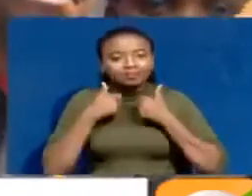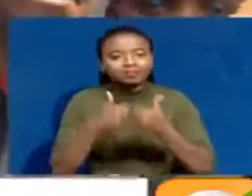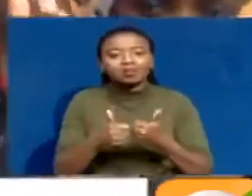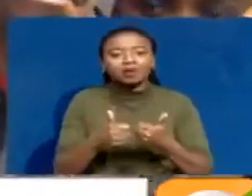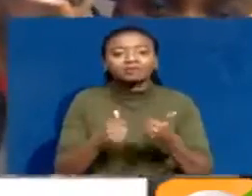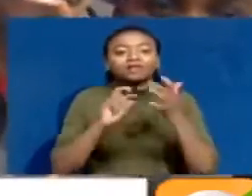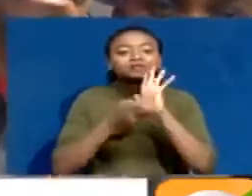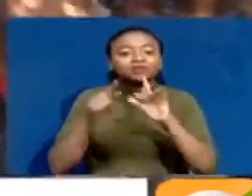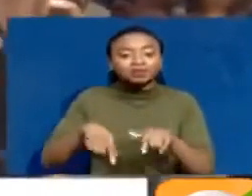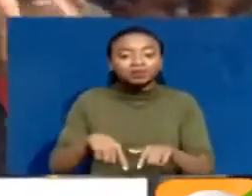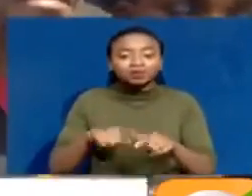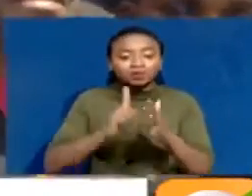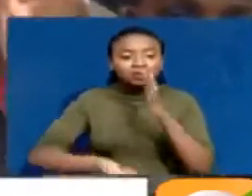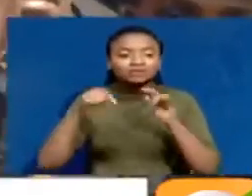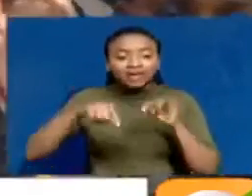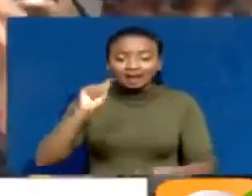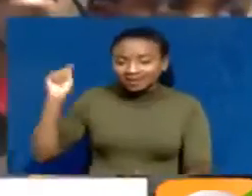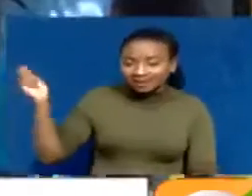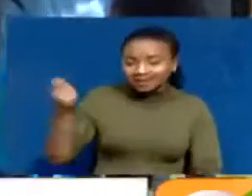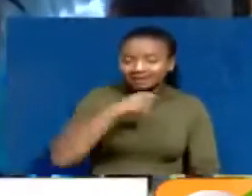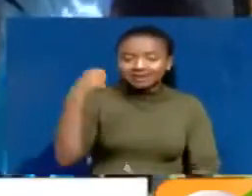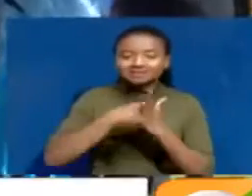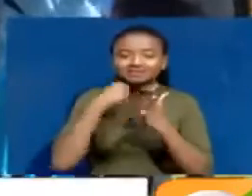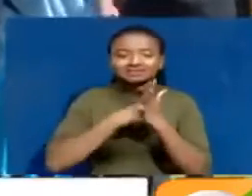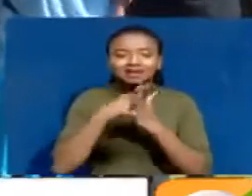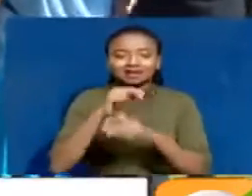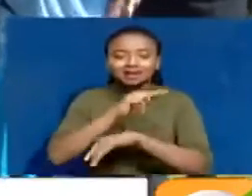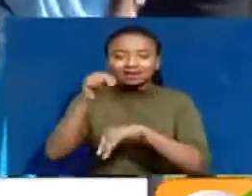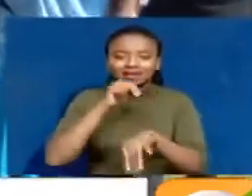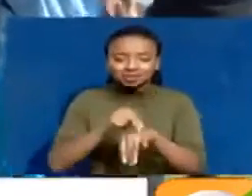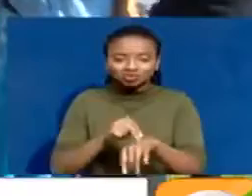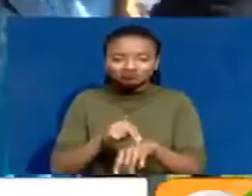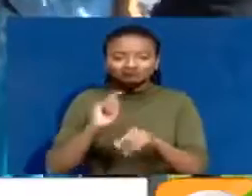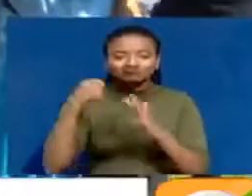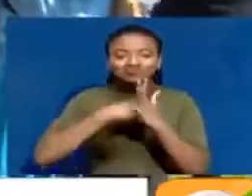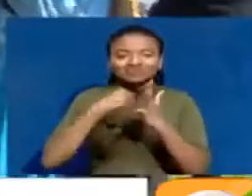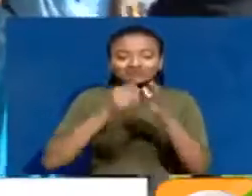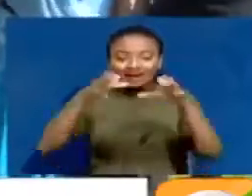ni real. Kwa hivyo Kenya ni a struggling nation. Struggle ni real. Strugglers Movement. Struggle ni real.